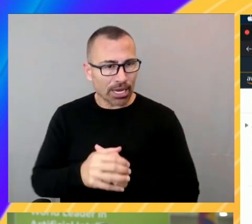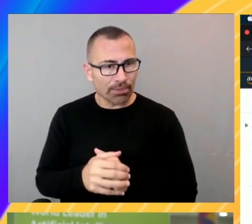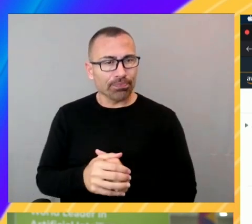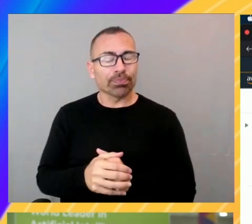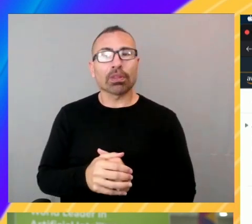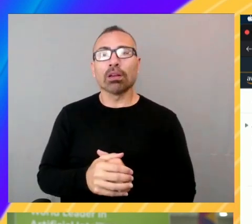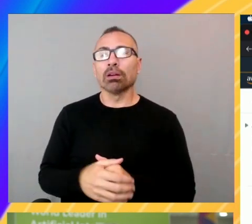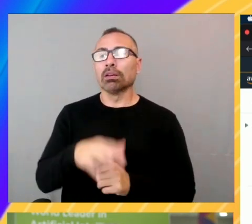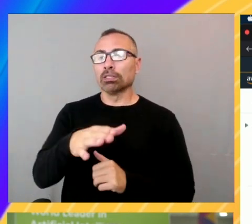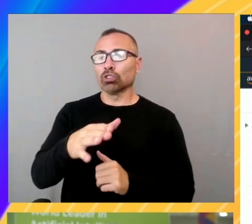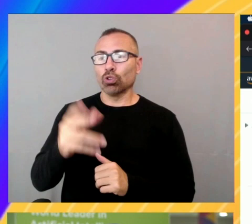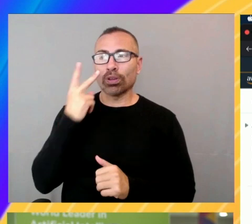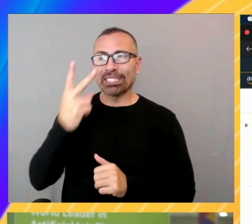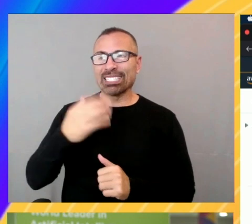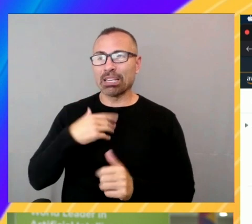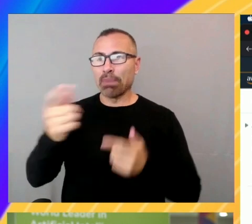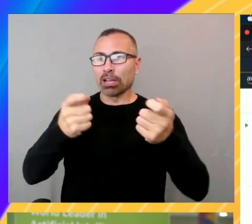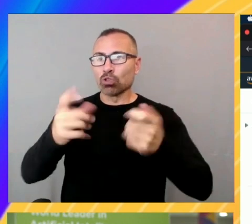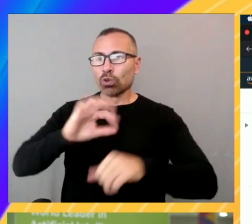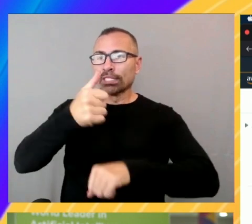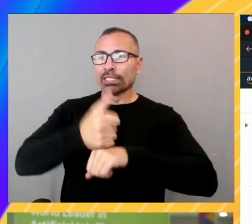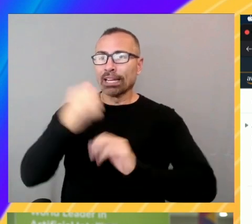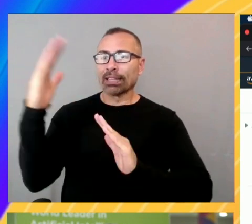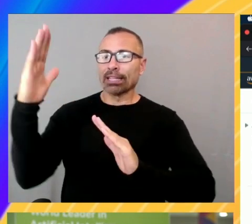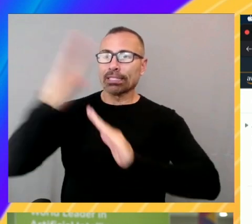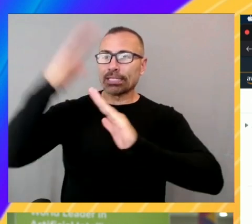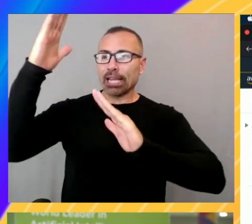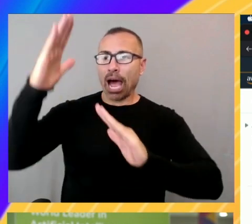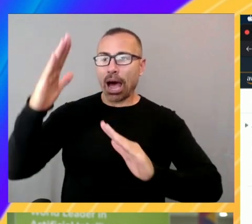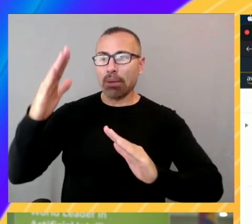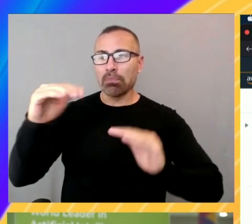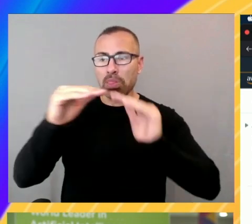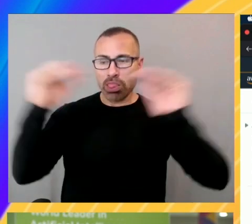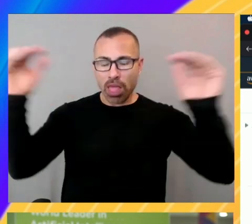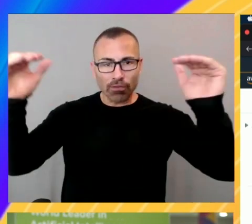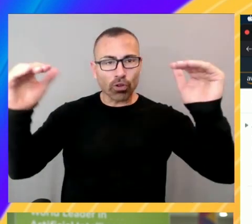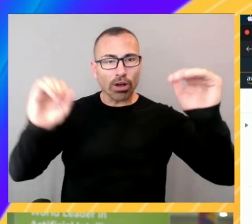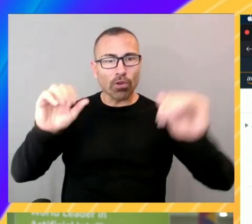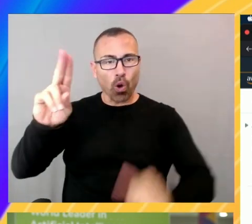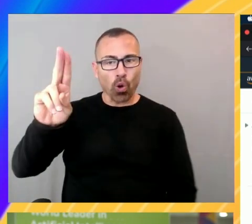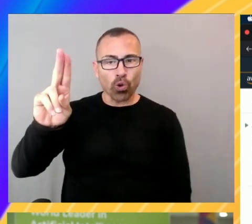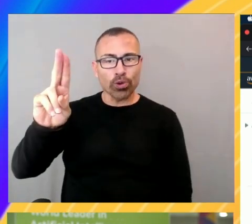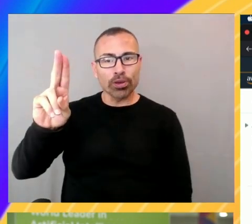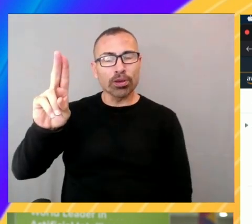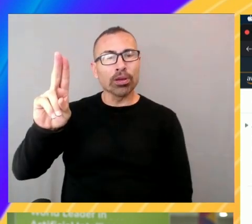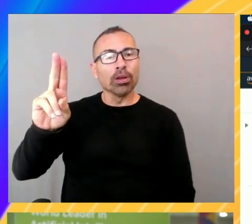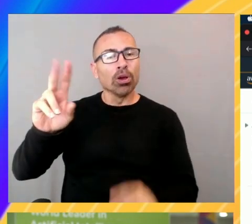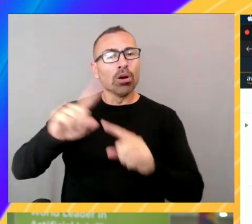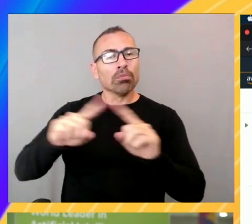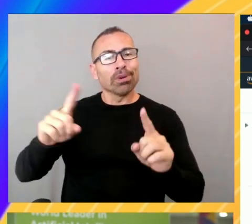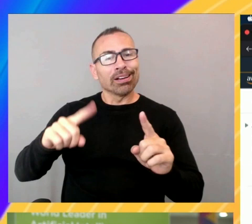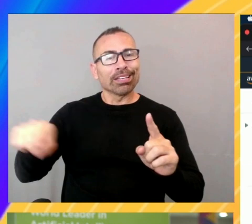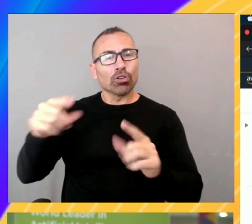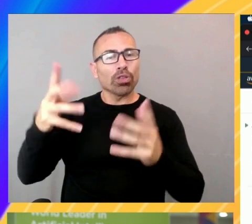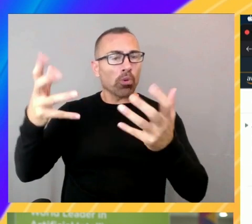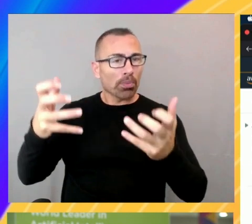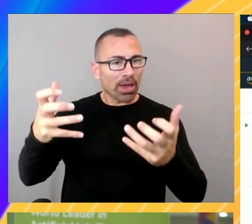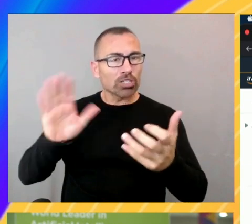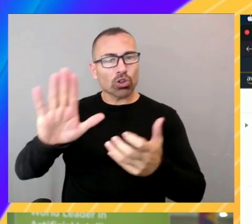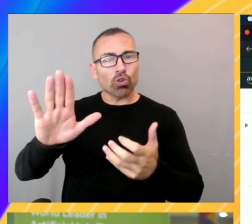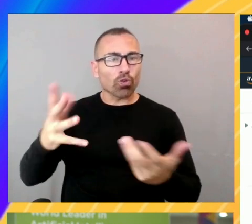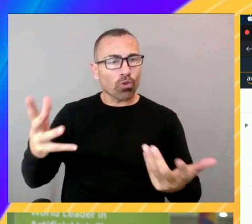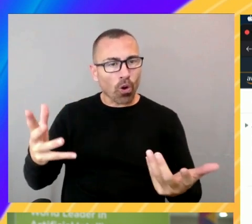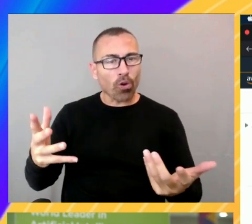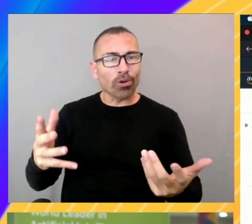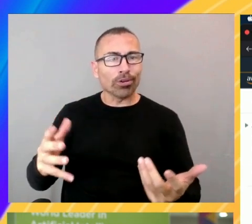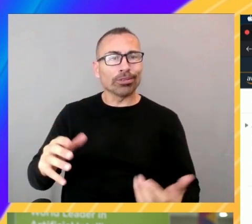at the top level of the OU structure. I'm still this group. They want to do their own management of SCPs. They want to, maybe they're debugging or they have